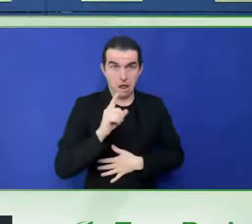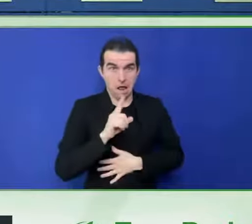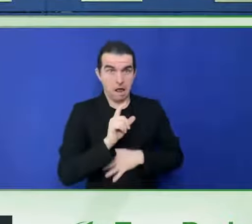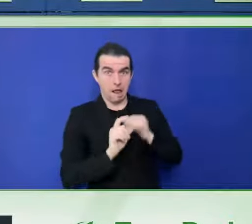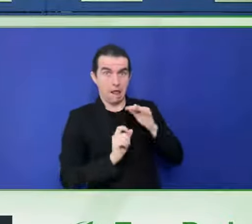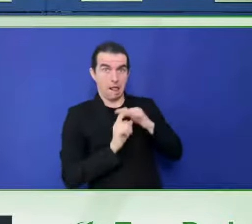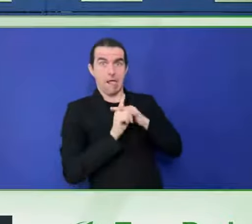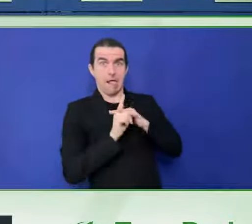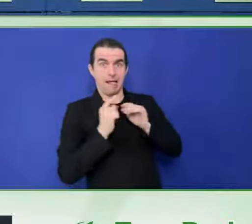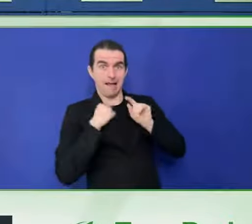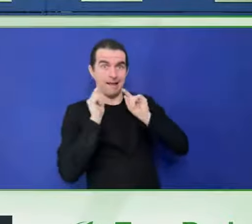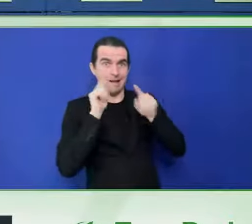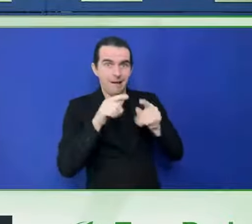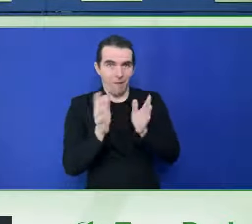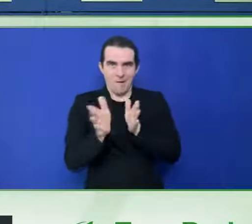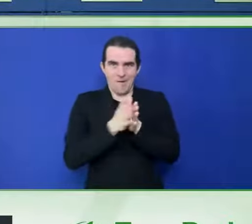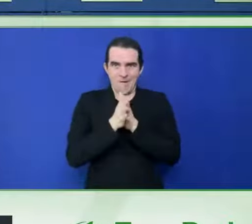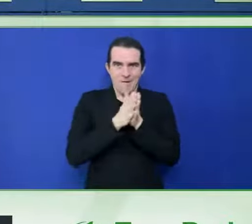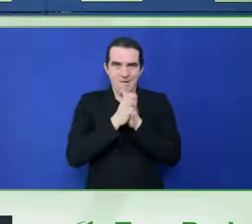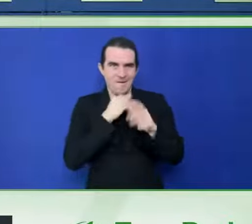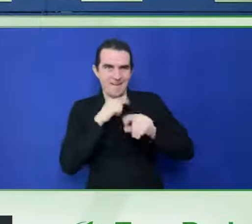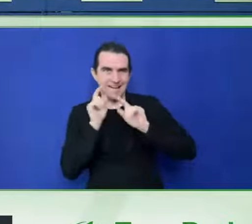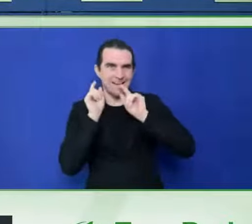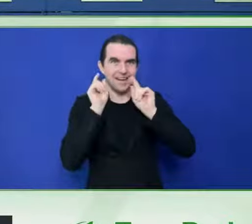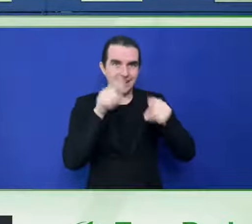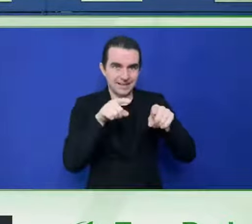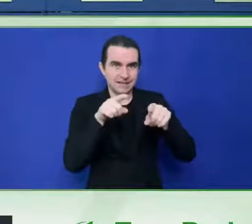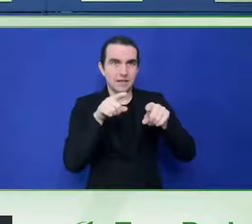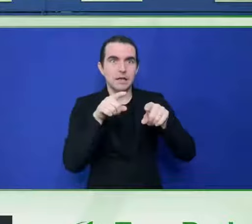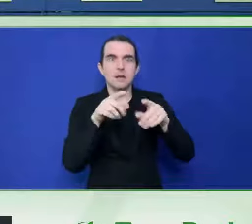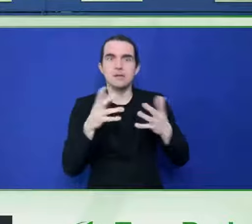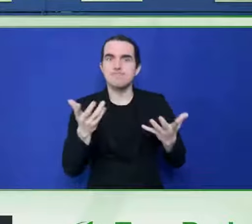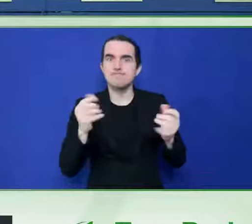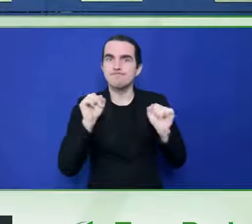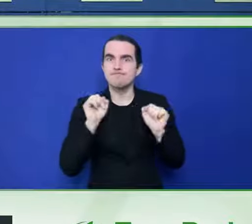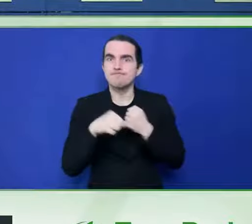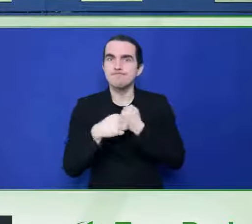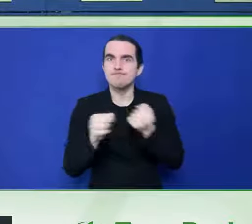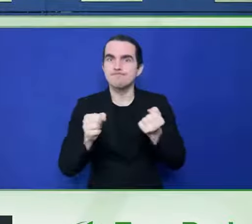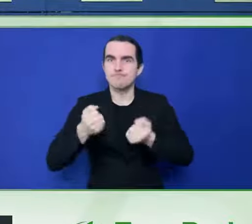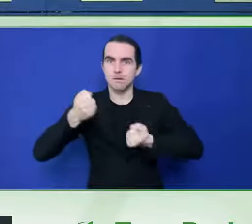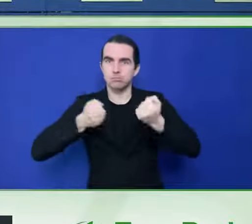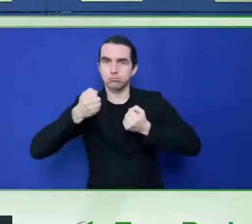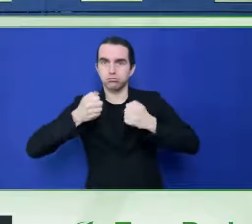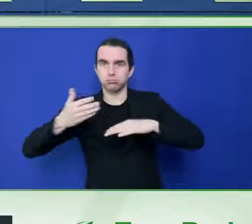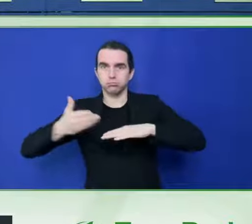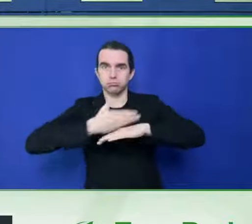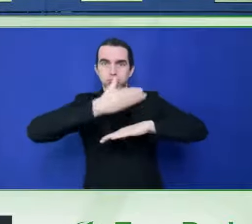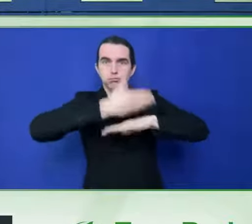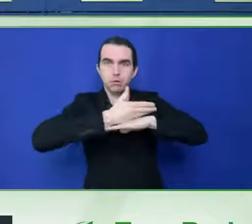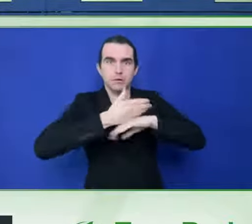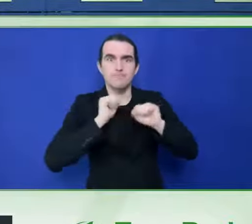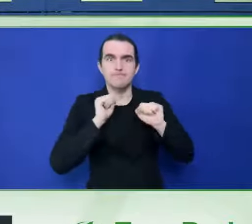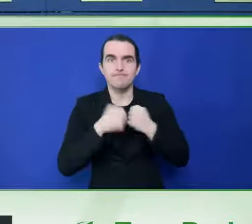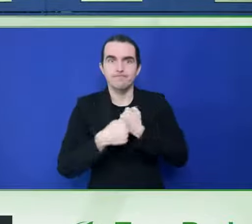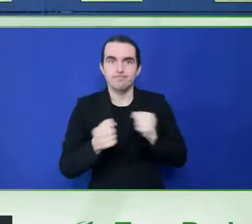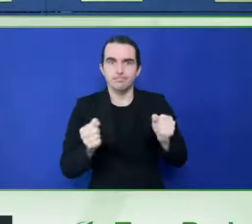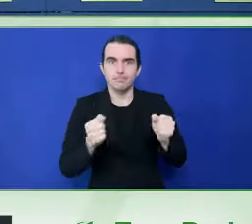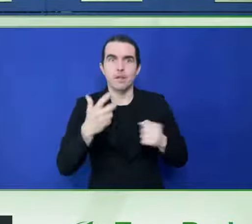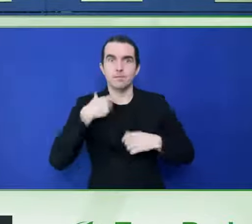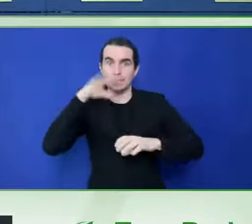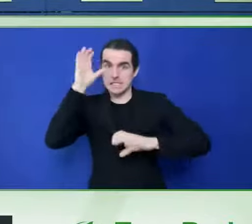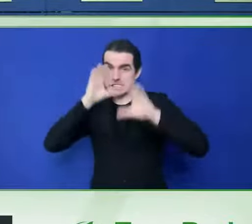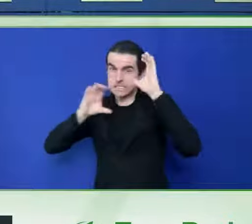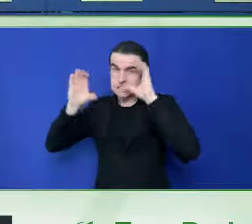wheelchair accessible, there was a 5-inch step to get in. So I didn't mind 2 burly, handsome waiters taking me up the